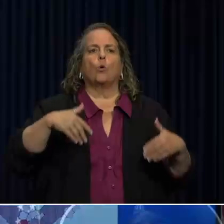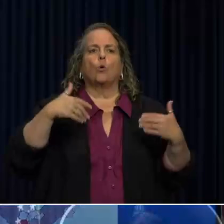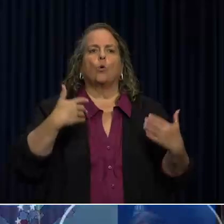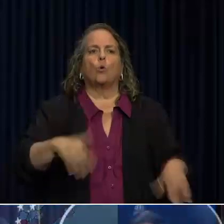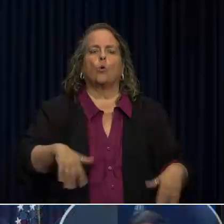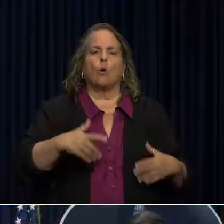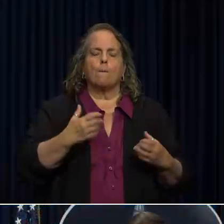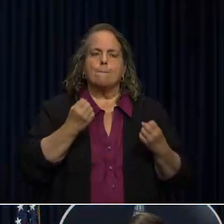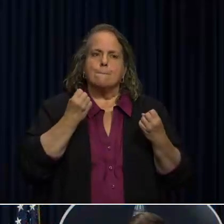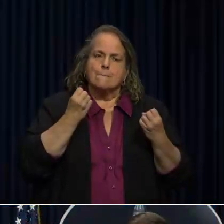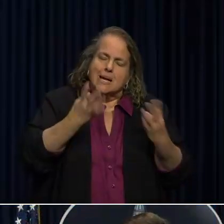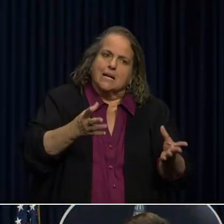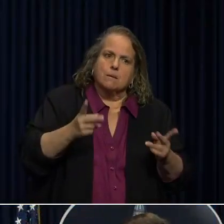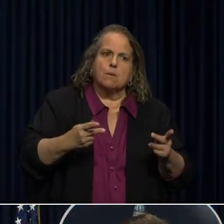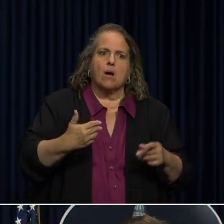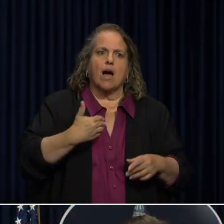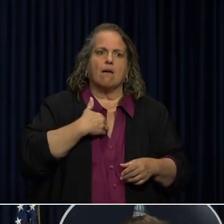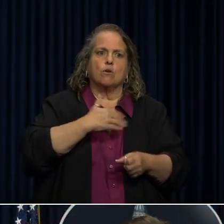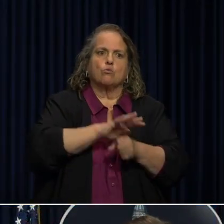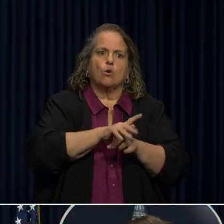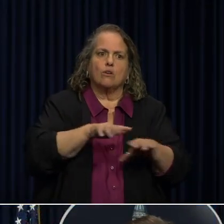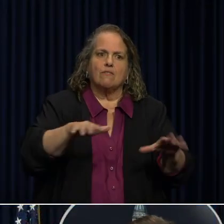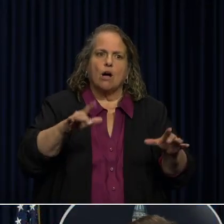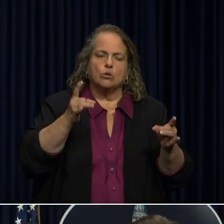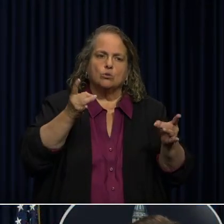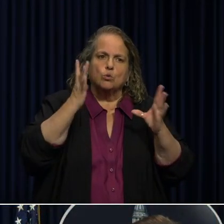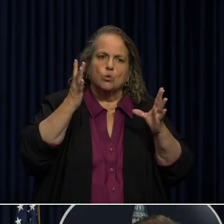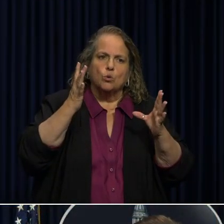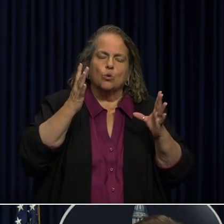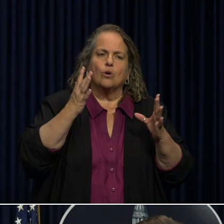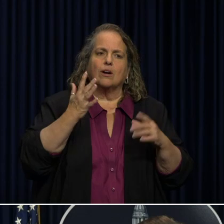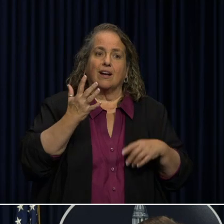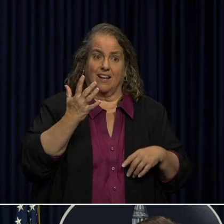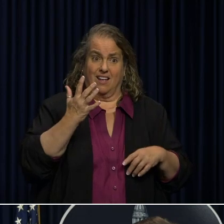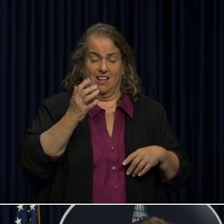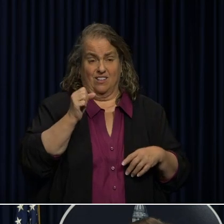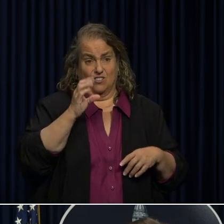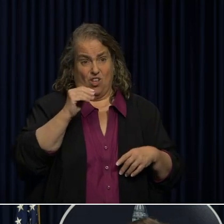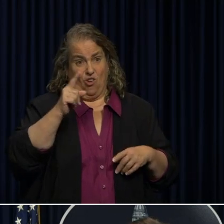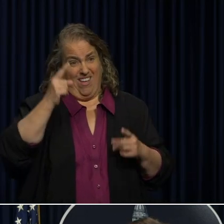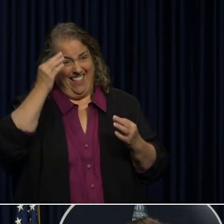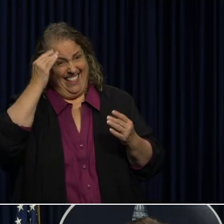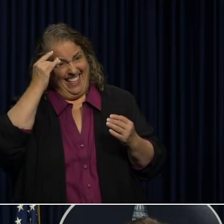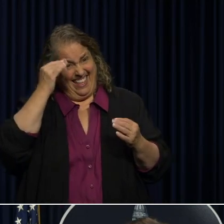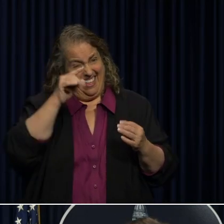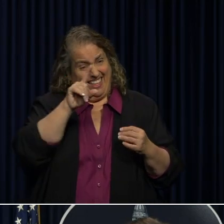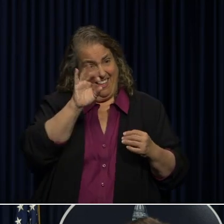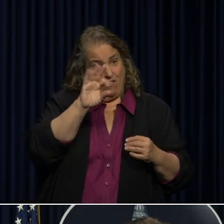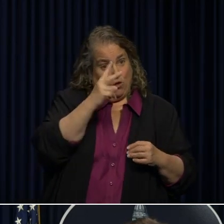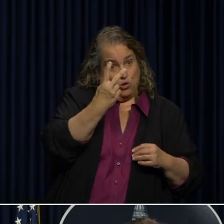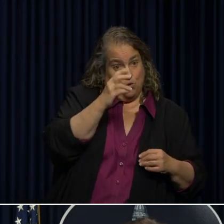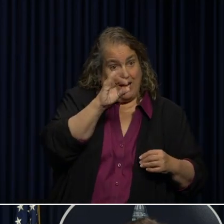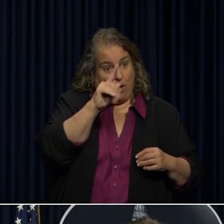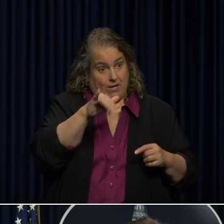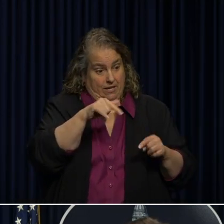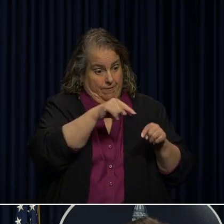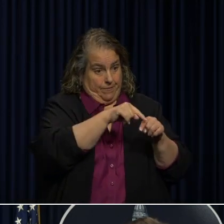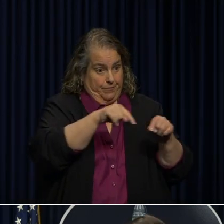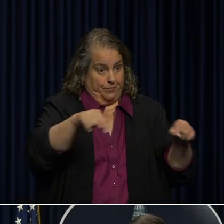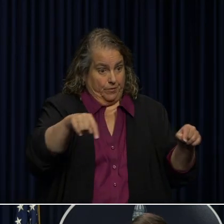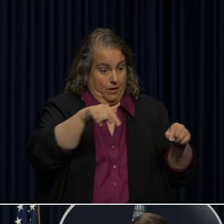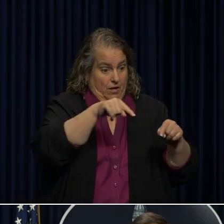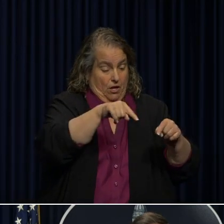hit really, really hard. And if the argument is, say, the 2 counties between the gray